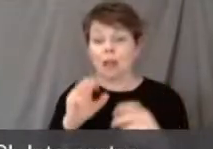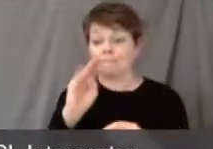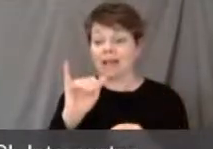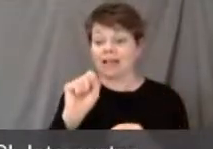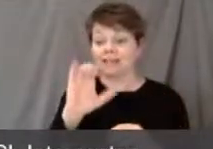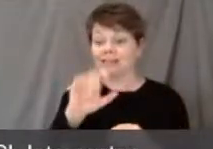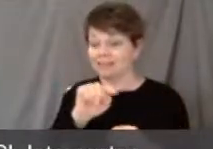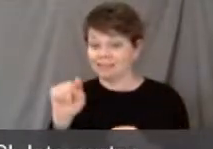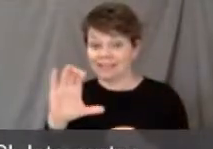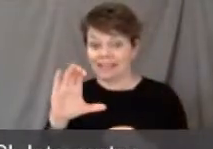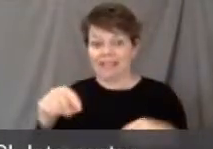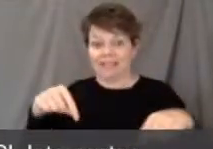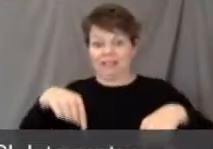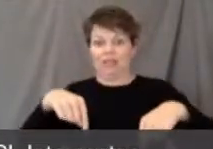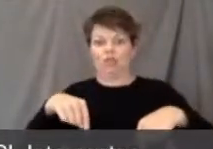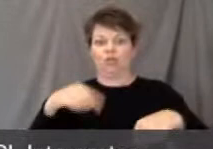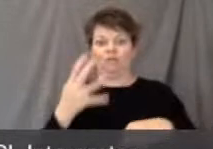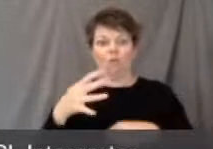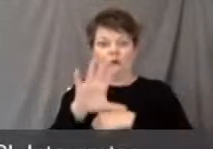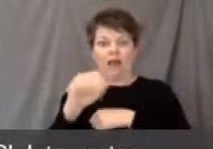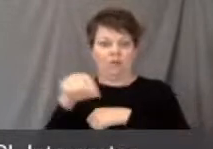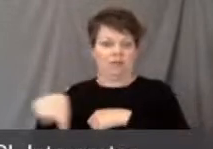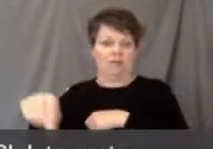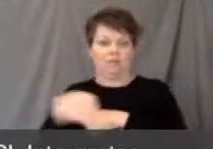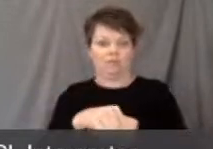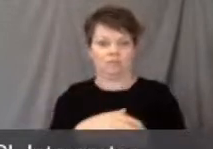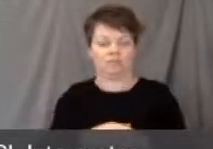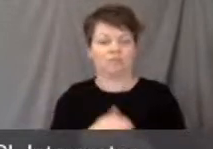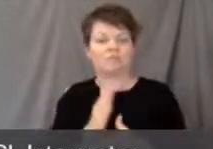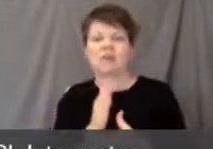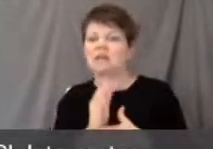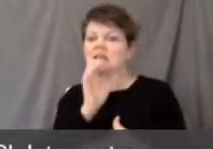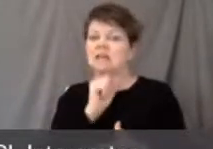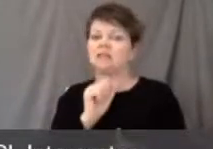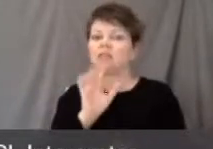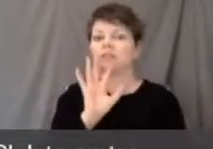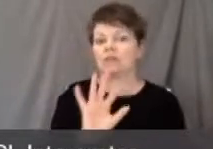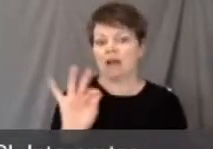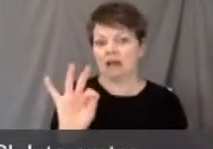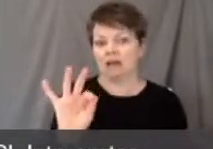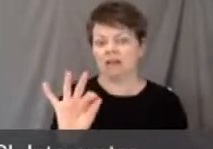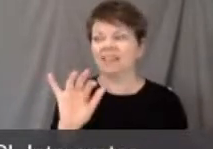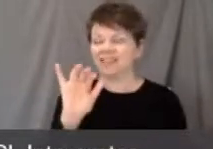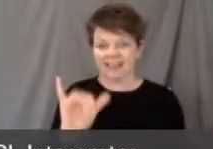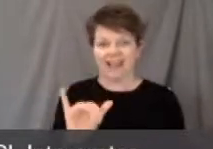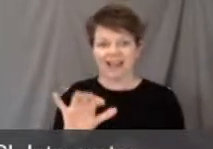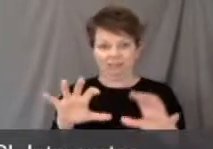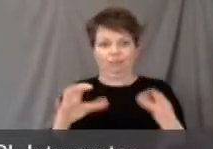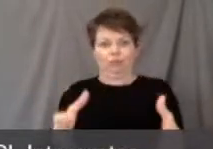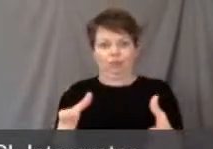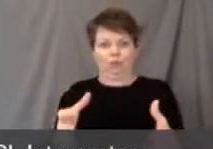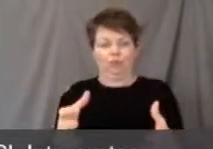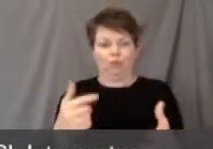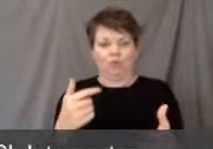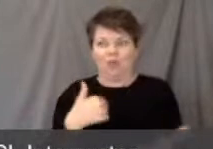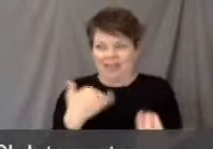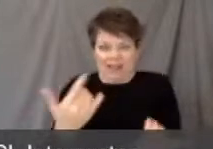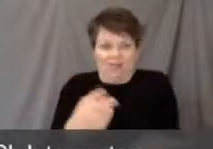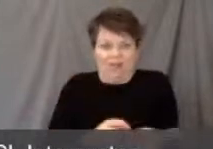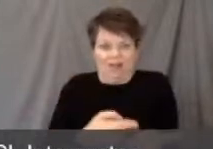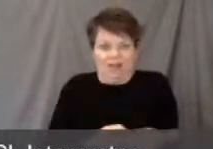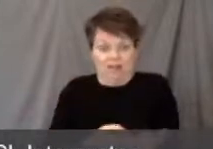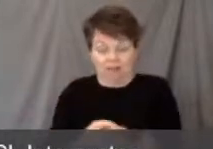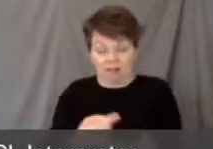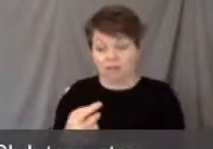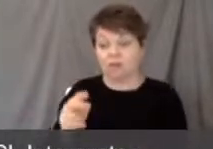region. The median age is about age 9, so it's the population we're talking about. And 2/3 of those